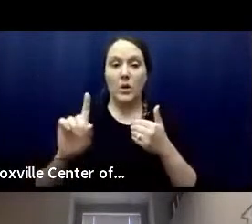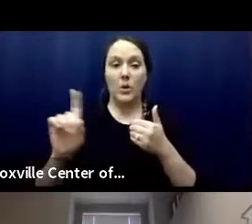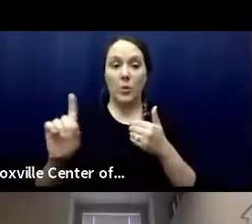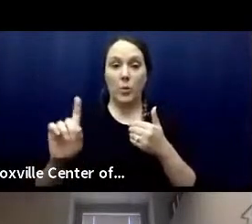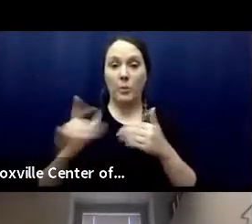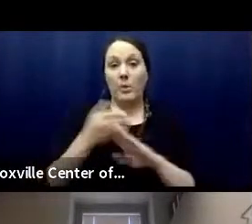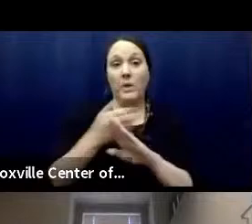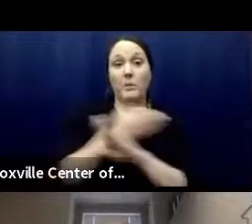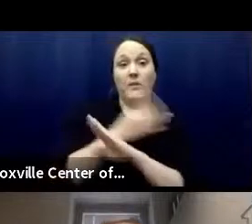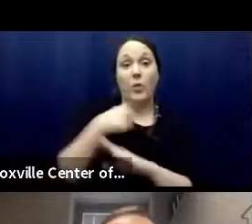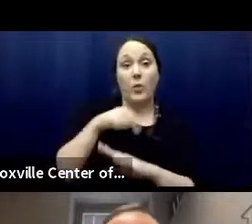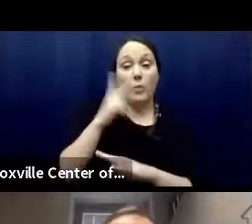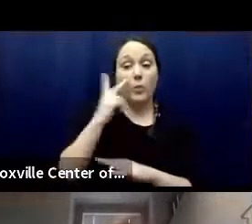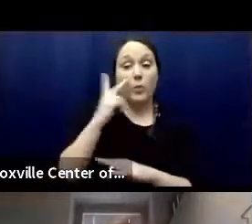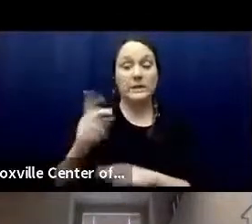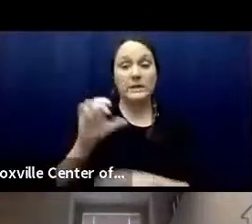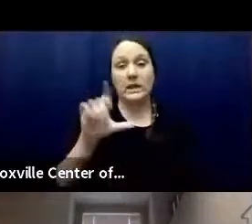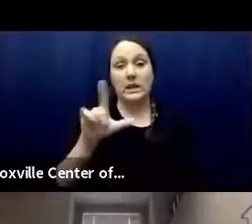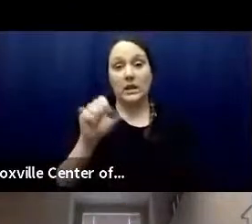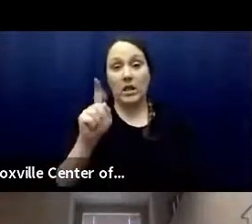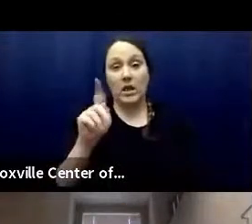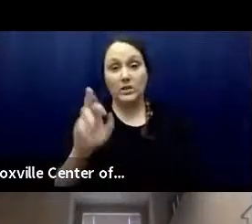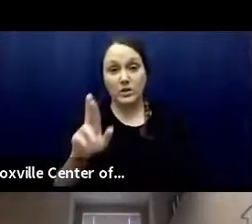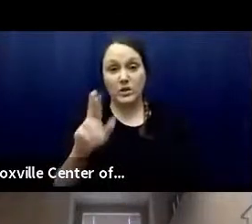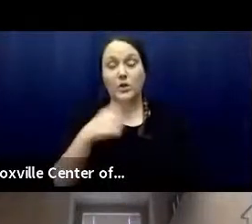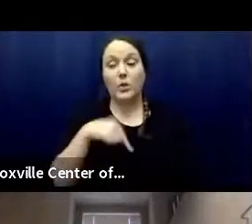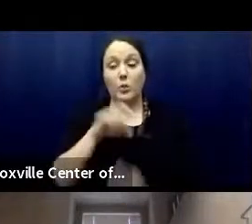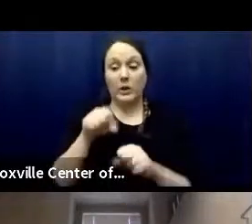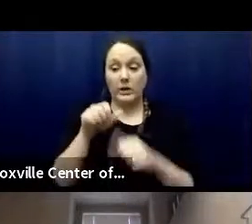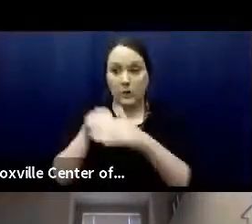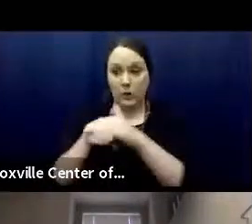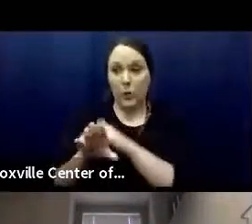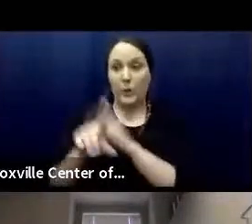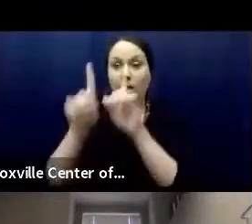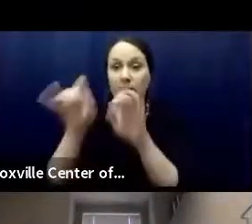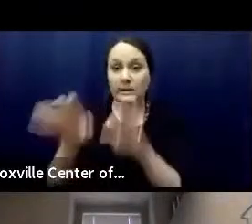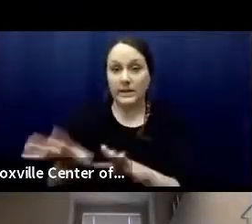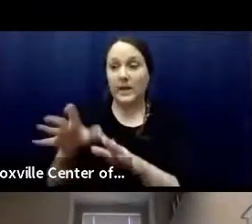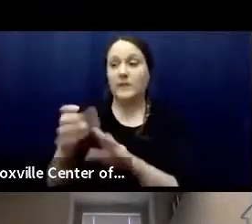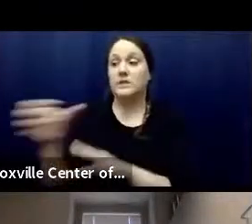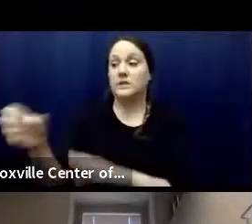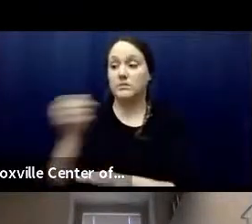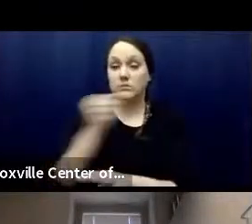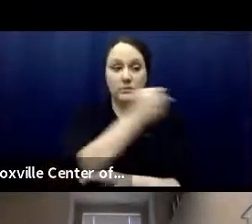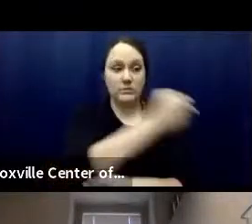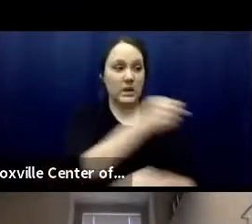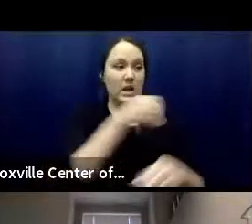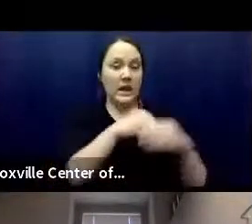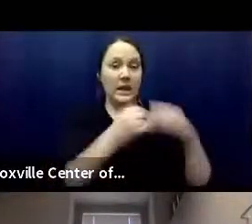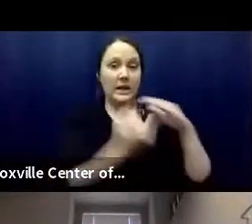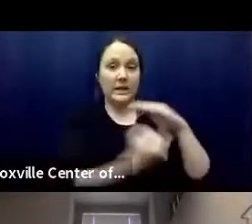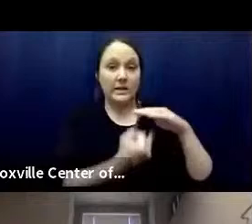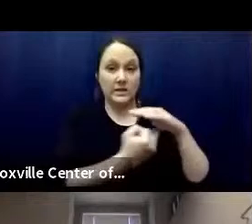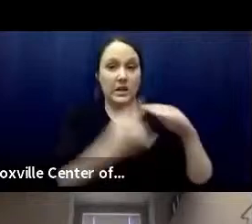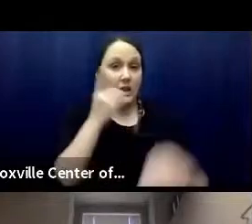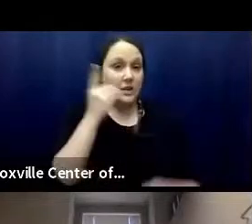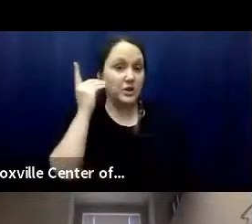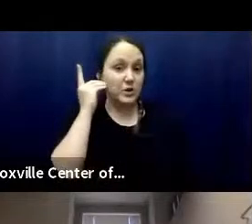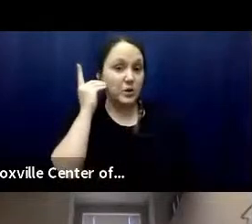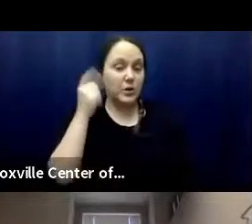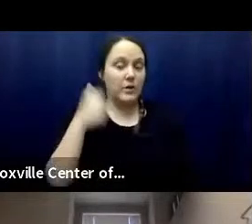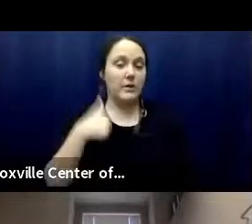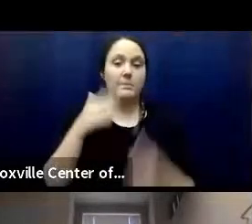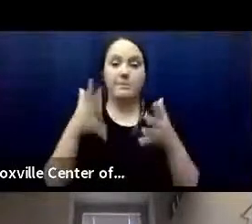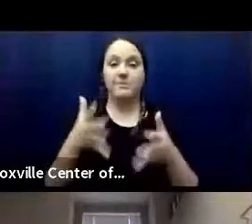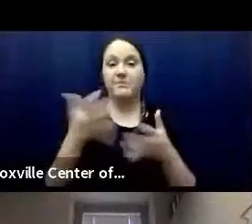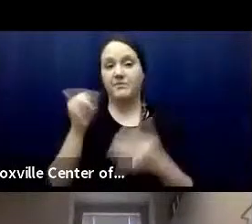before we see a cluster, go in and test and remove people and put them in the isolation dorm. So I'm going to leave it at